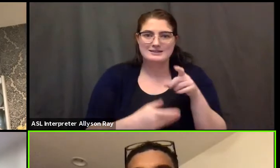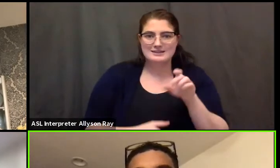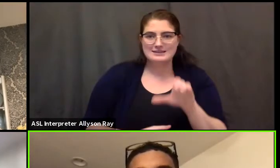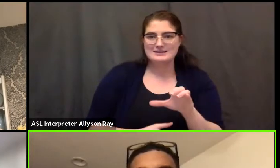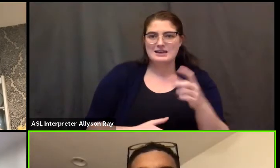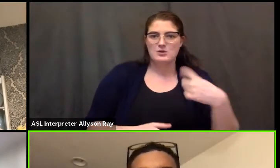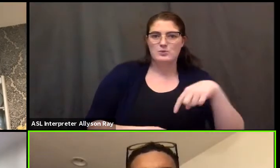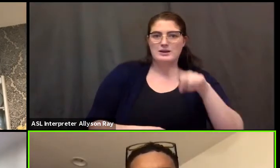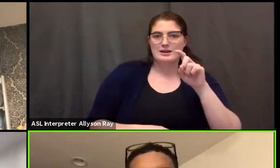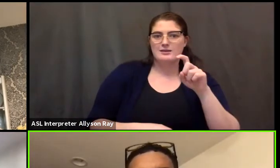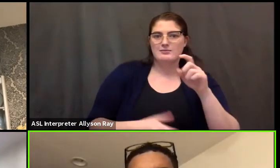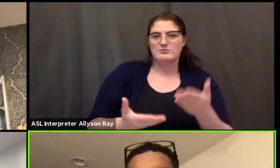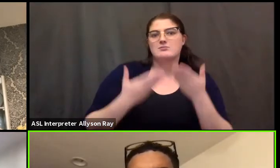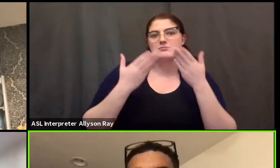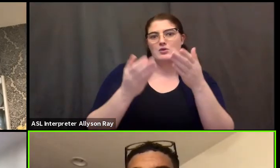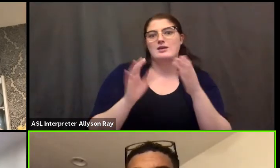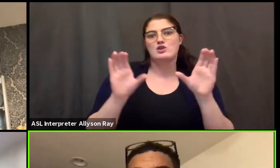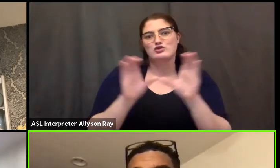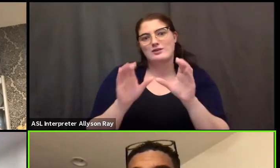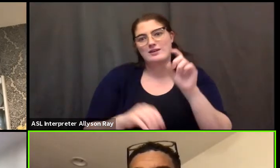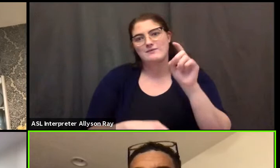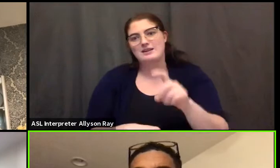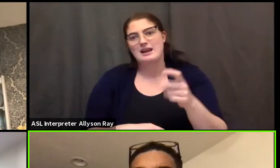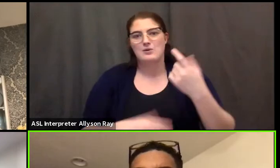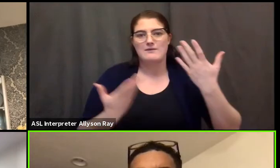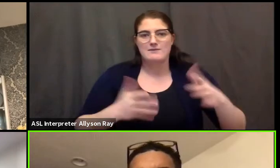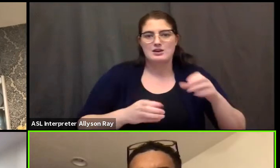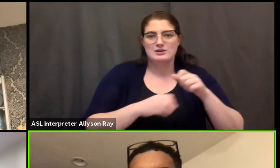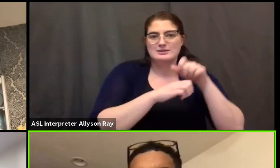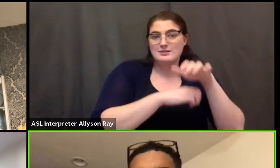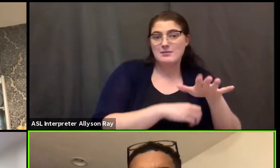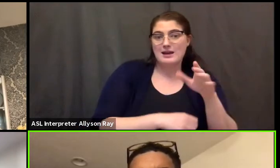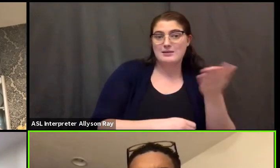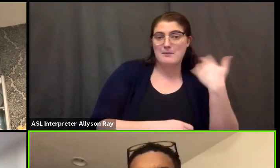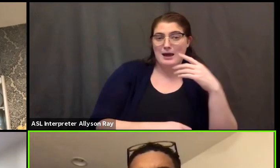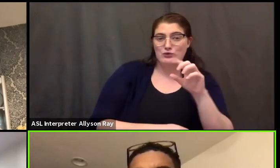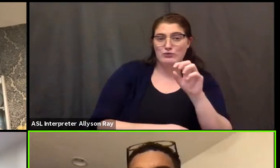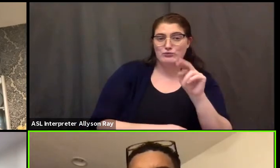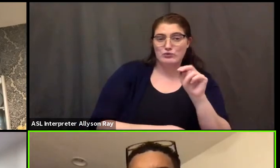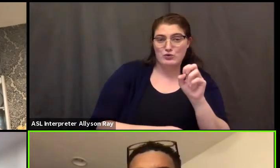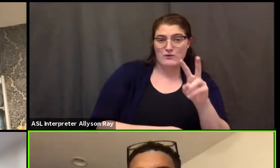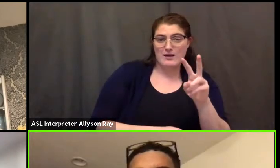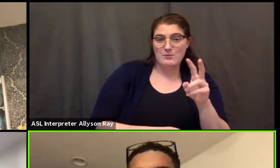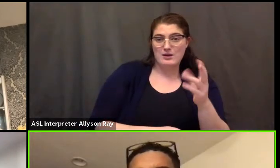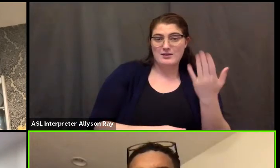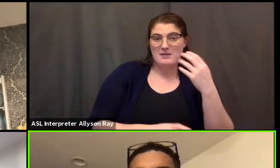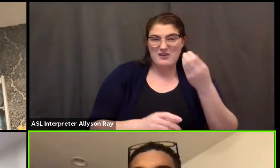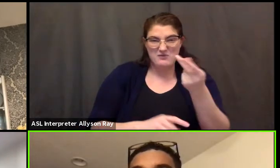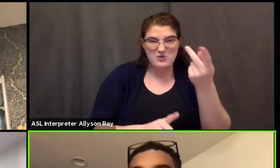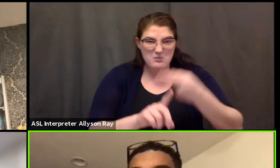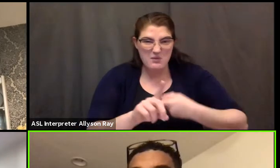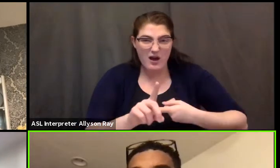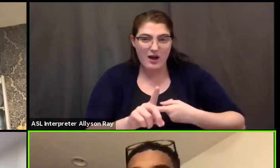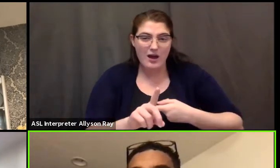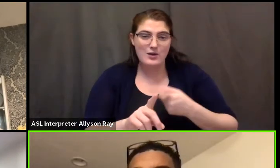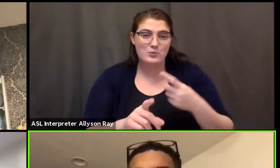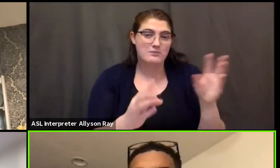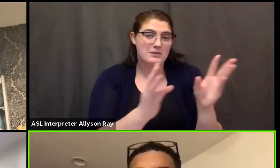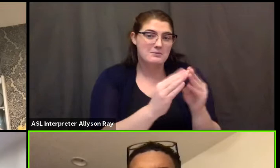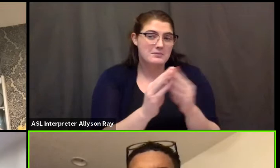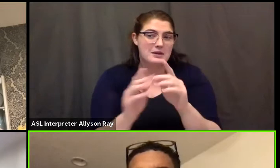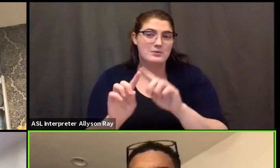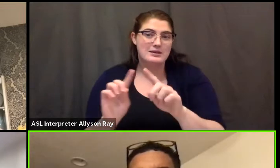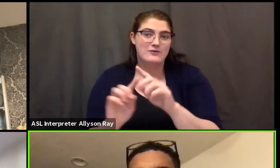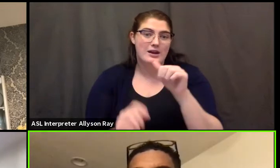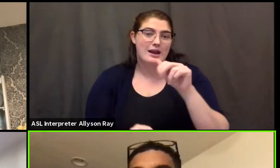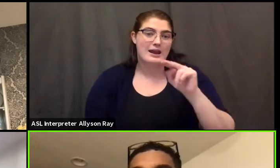SHPTA, we have submitted our application this past November, and over the last several months, we've been meeting with various ANCs and